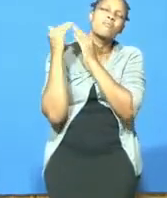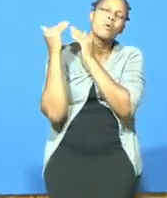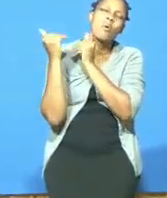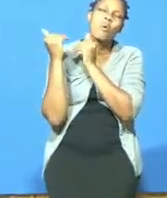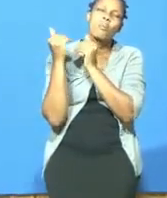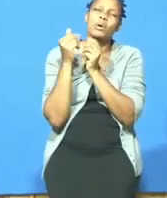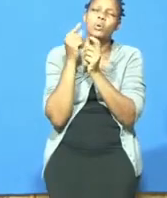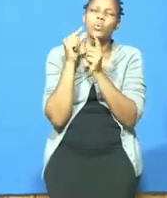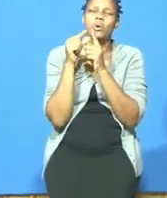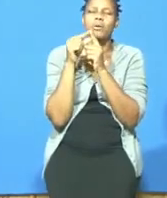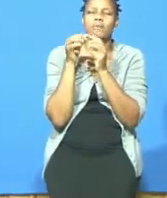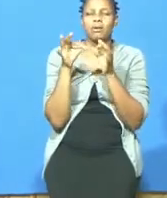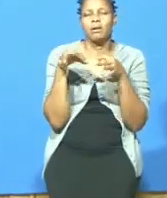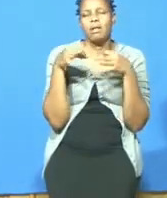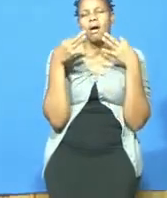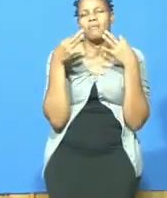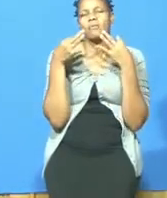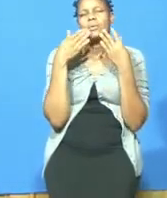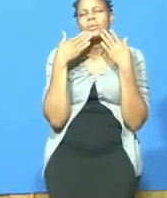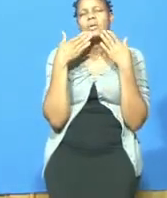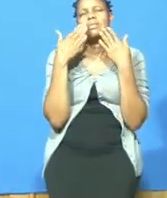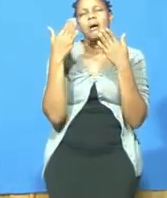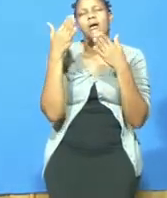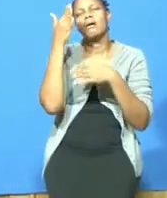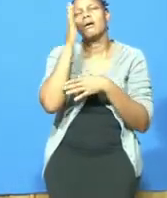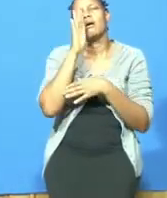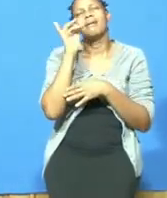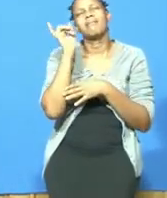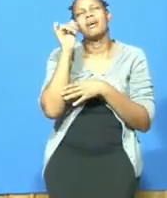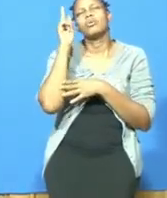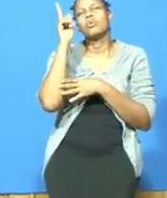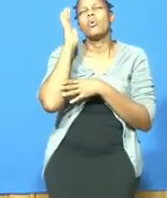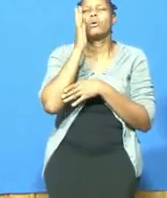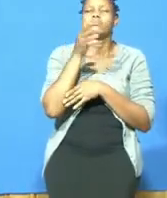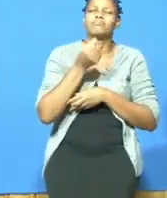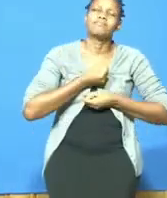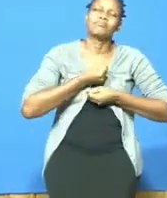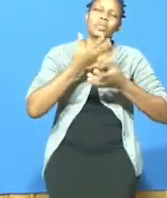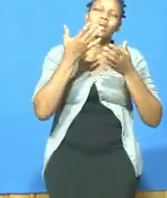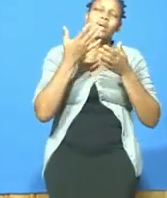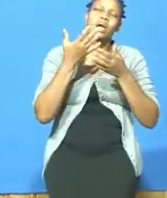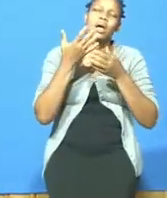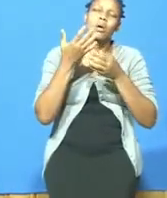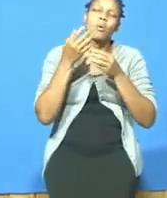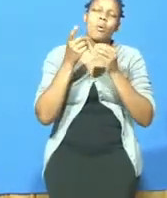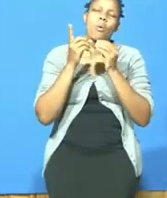and a word of life. We say thanks, God, that you will speak another